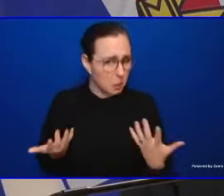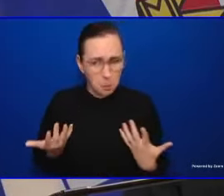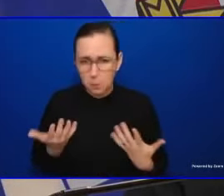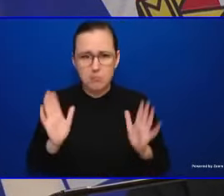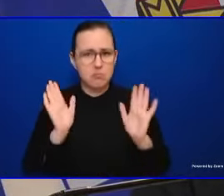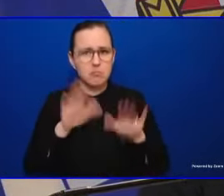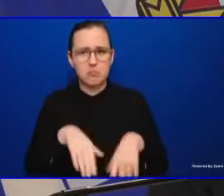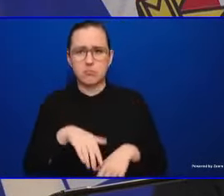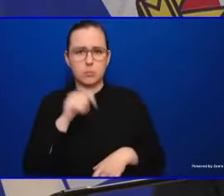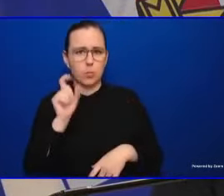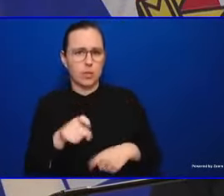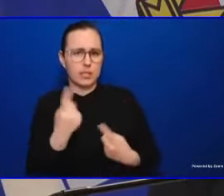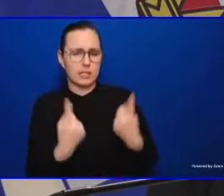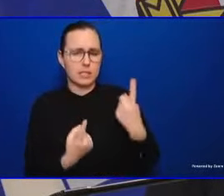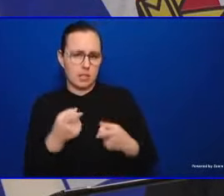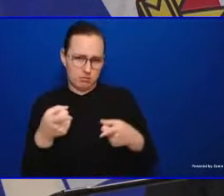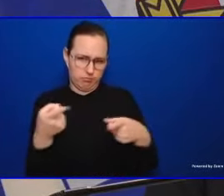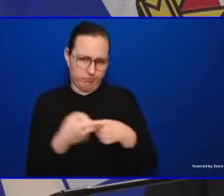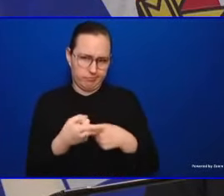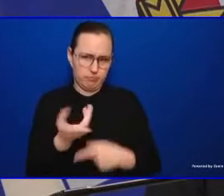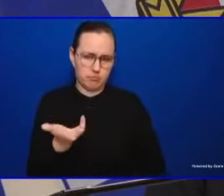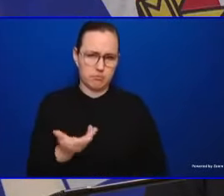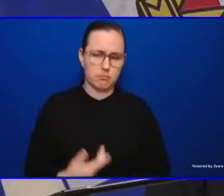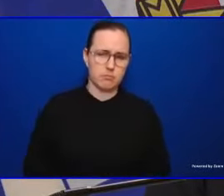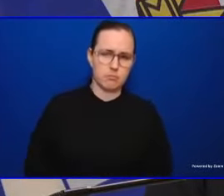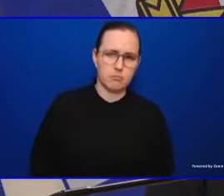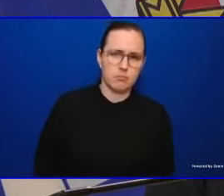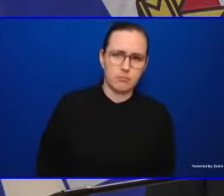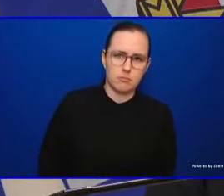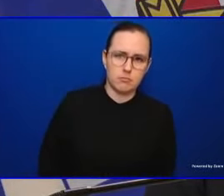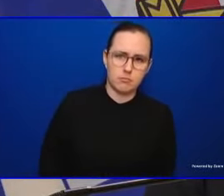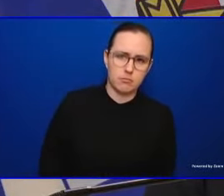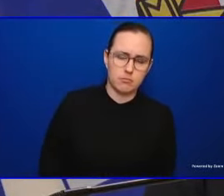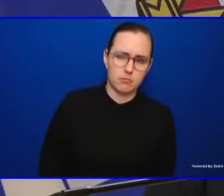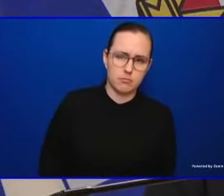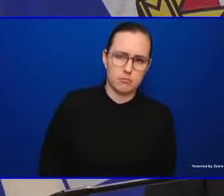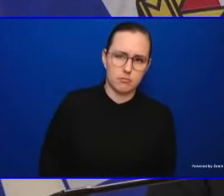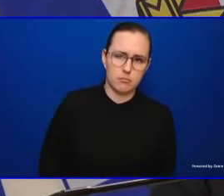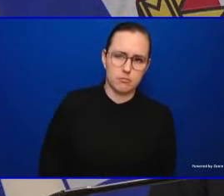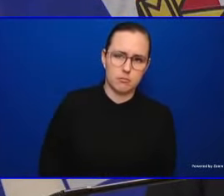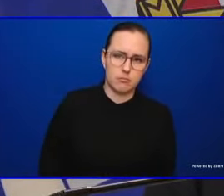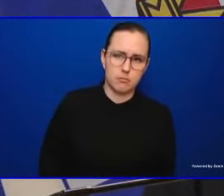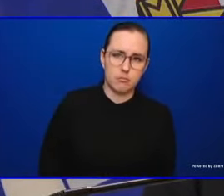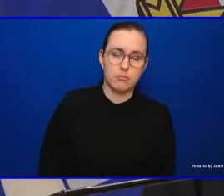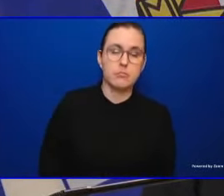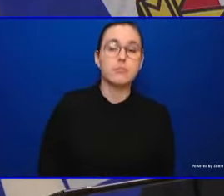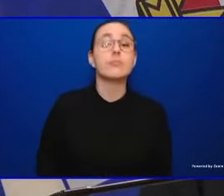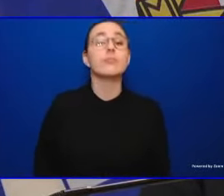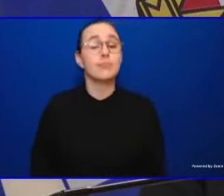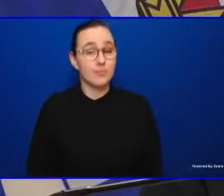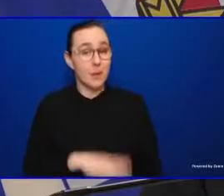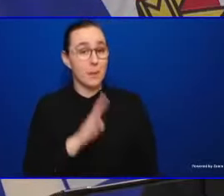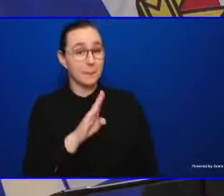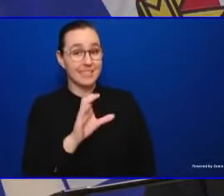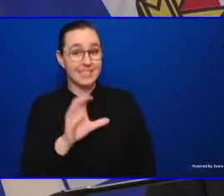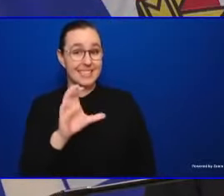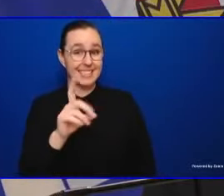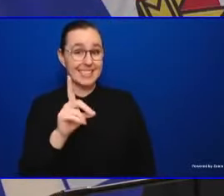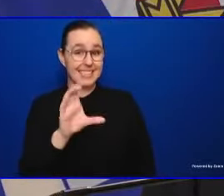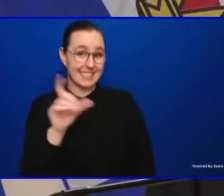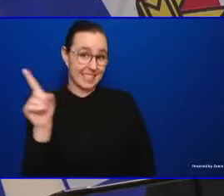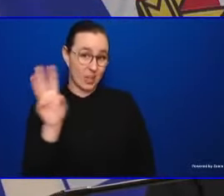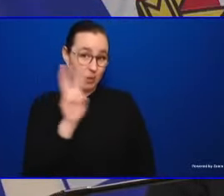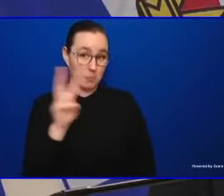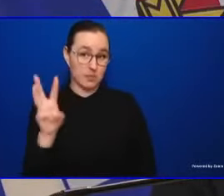So the guidance on the BC CDC website talks about the types of symptoms, but we also put that